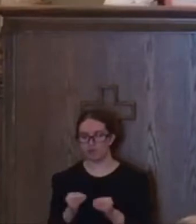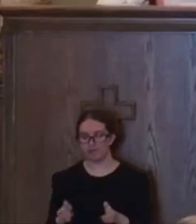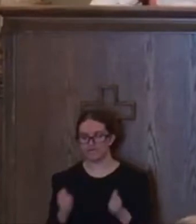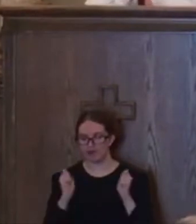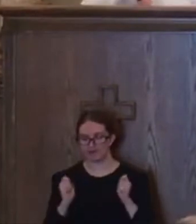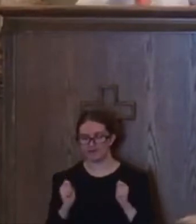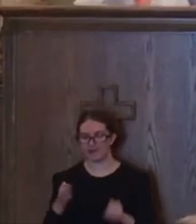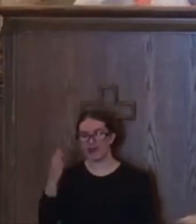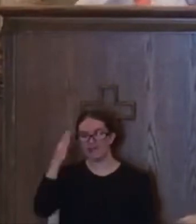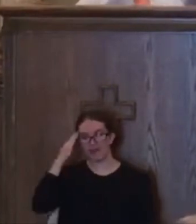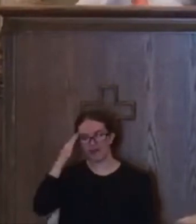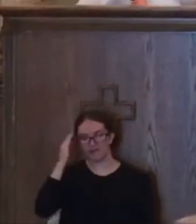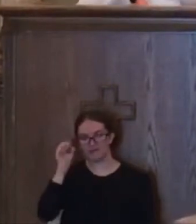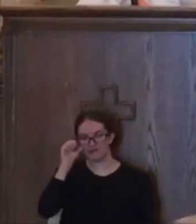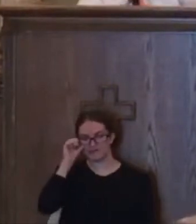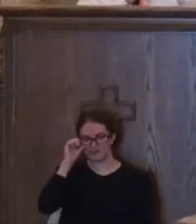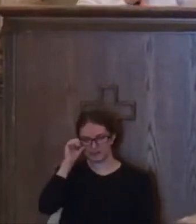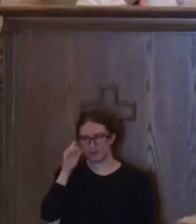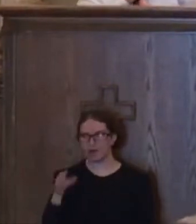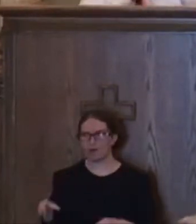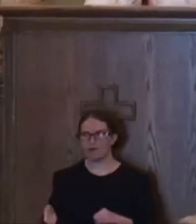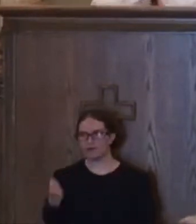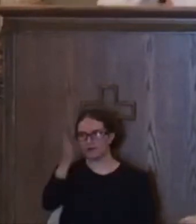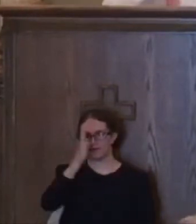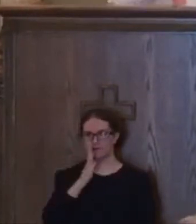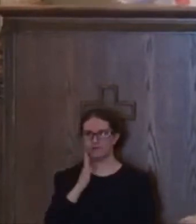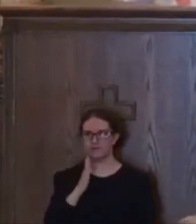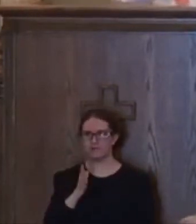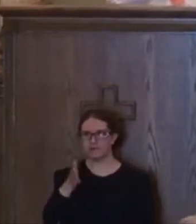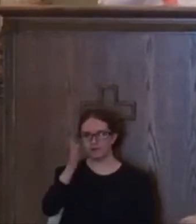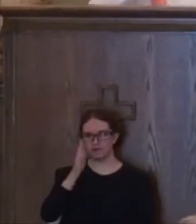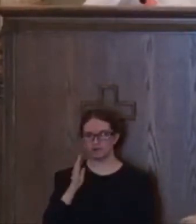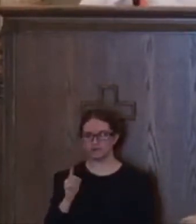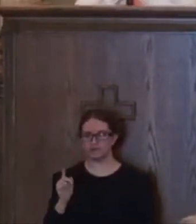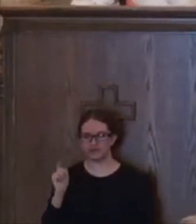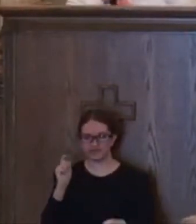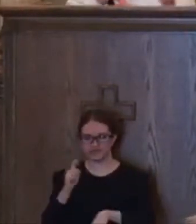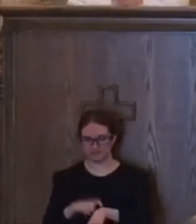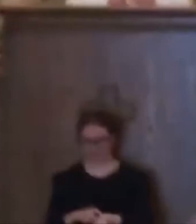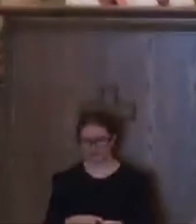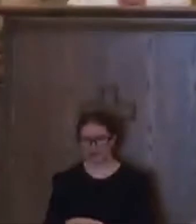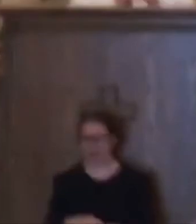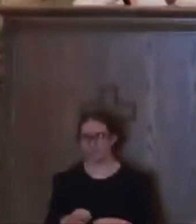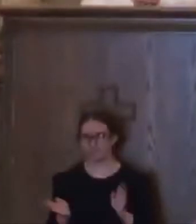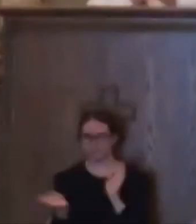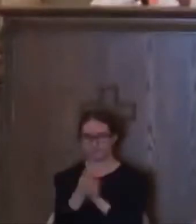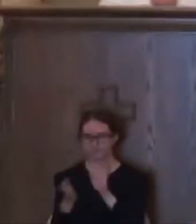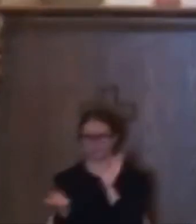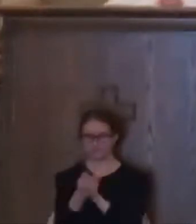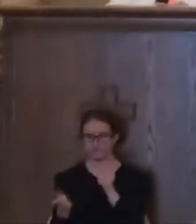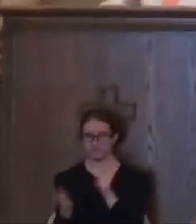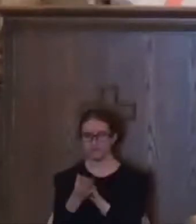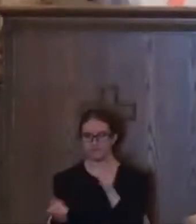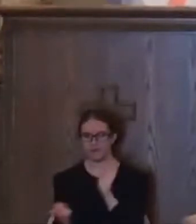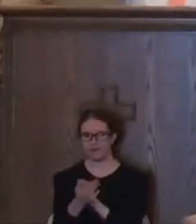was. Not only is God going to do it, but he's going to do it just in time.